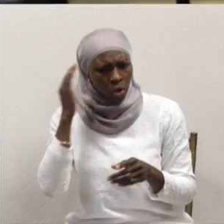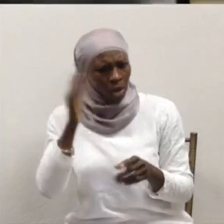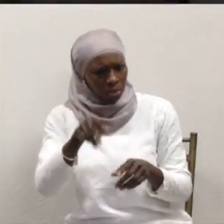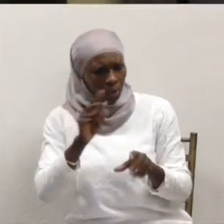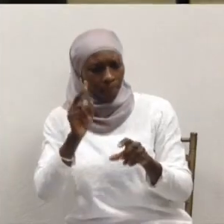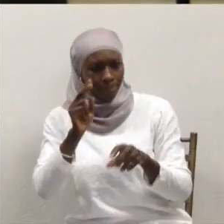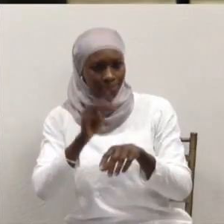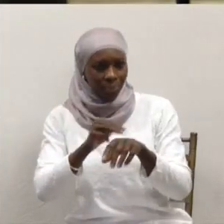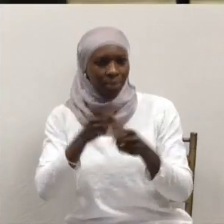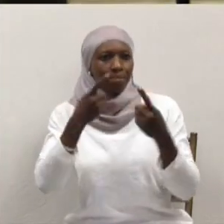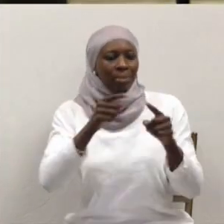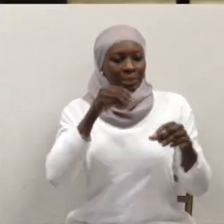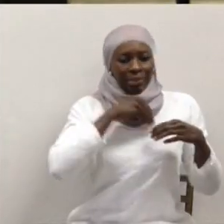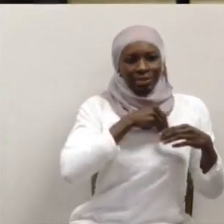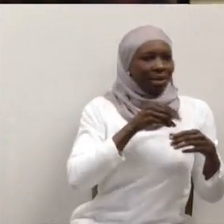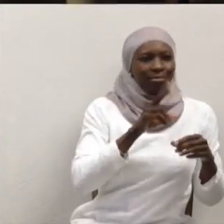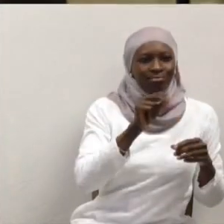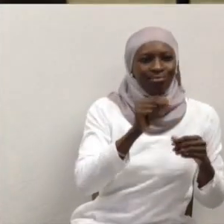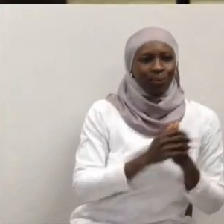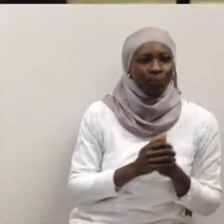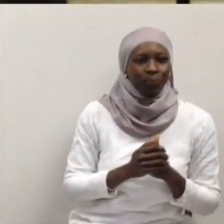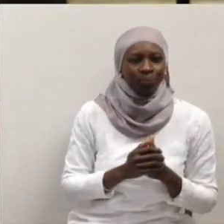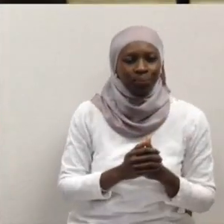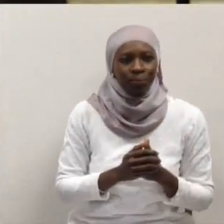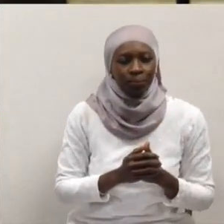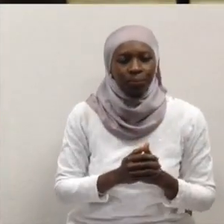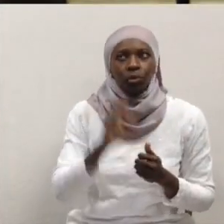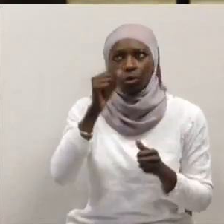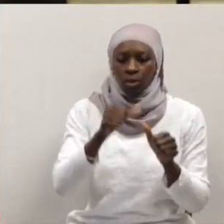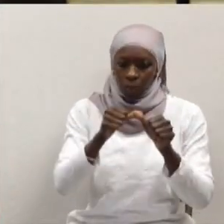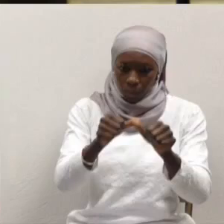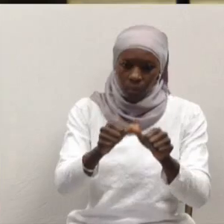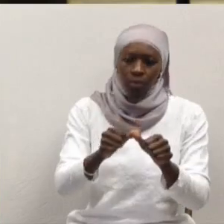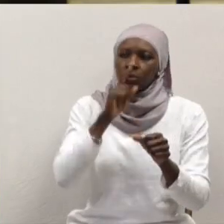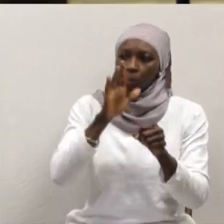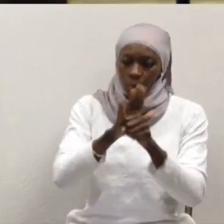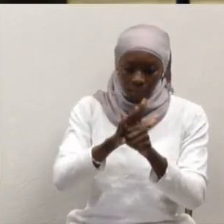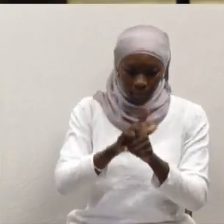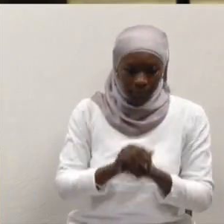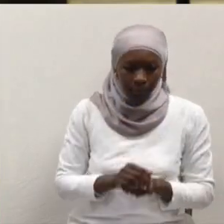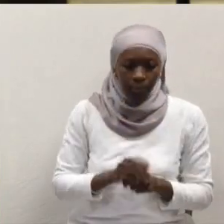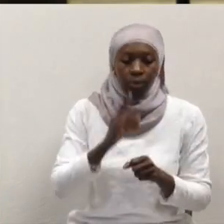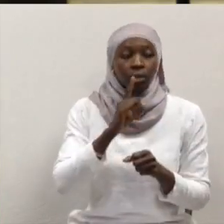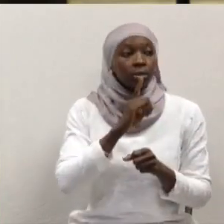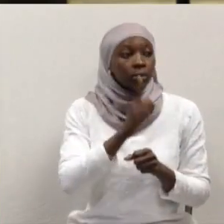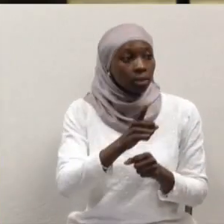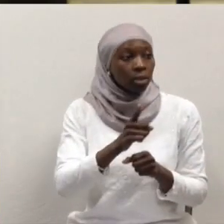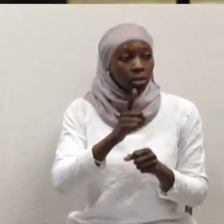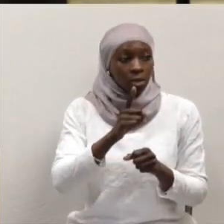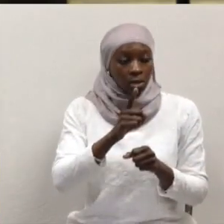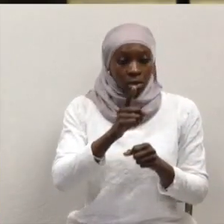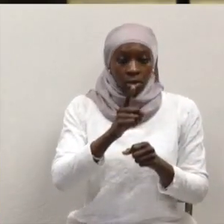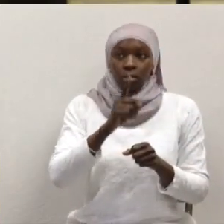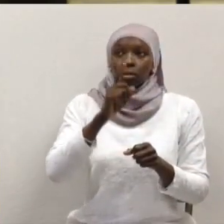Allah subhanahu wa ta'ala continues the promise, and that He may admit the believing men and the believing women to